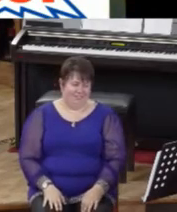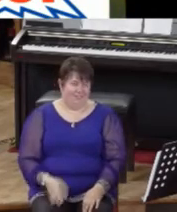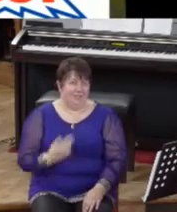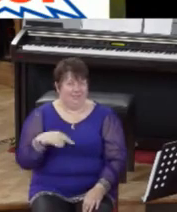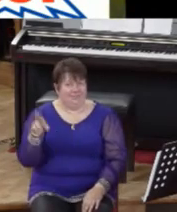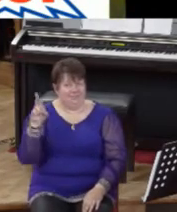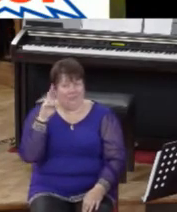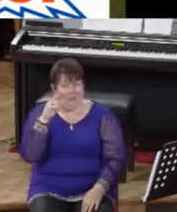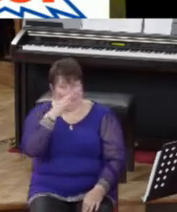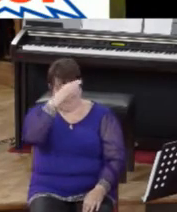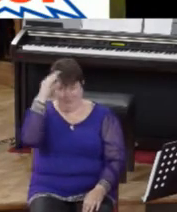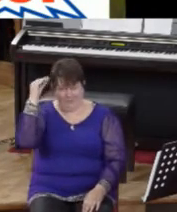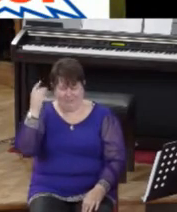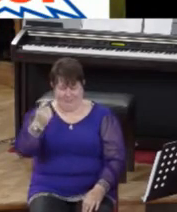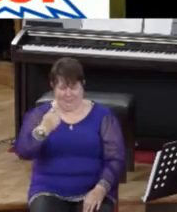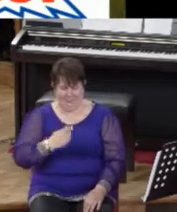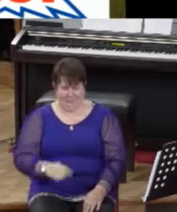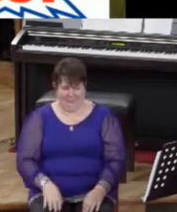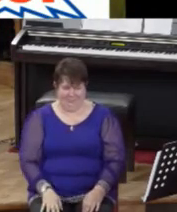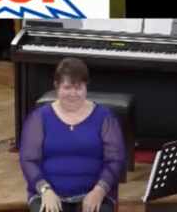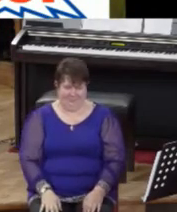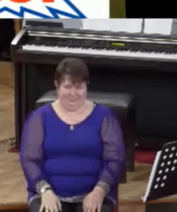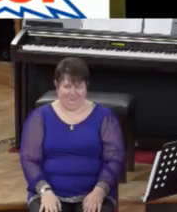Well, we hope it is.